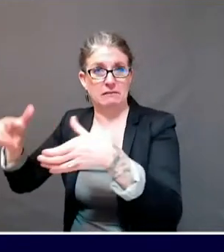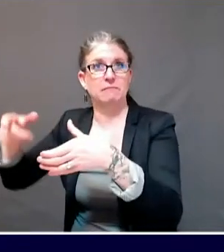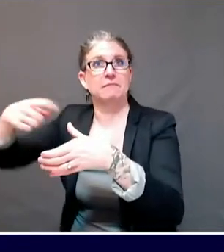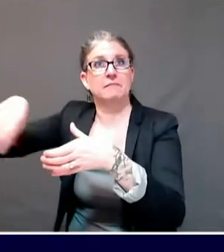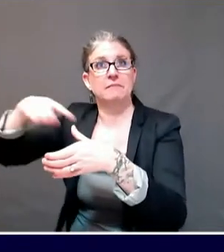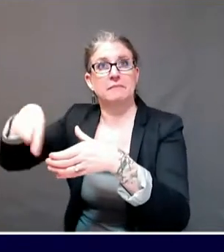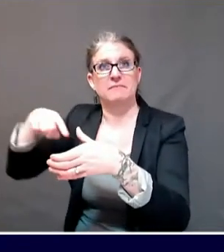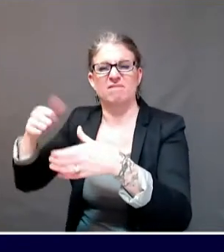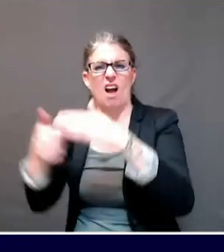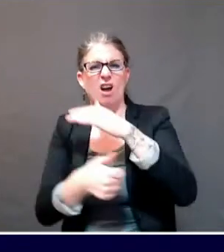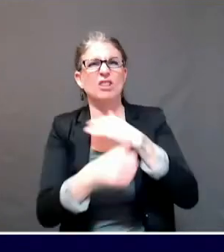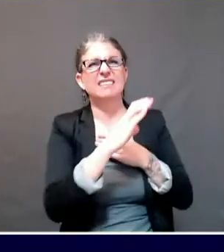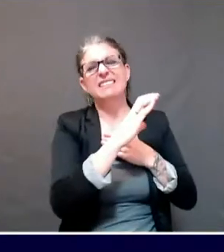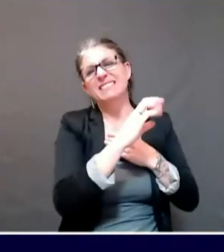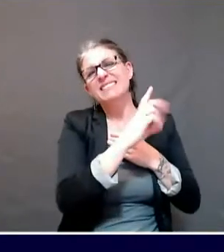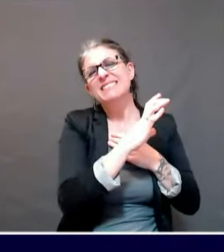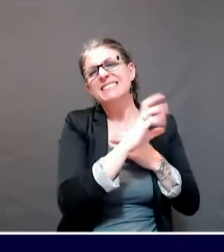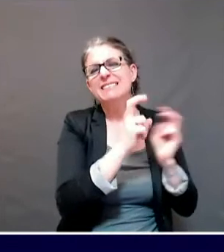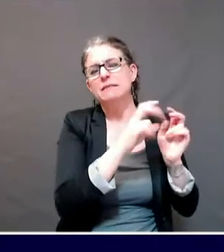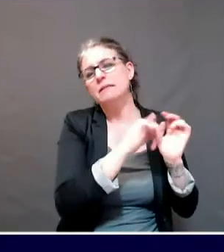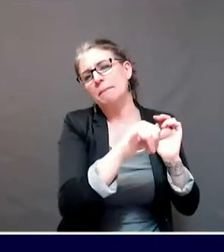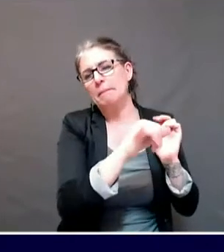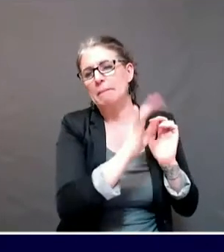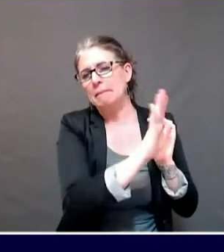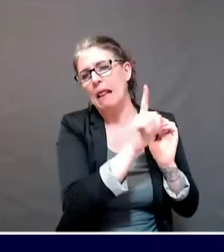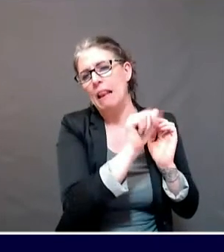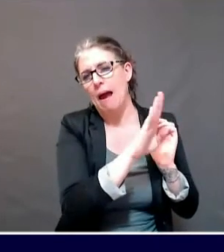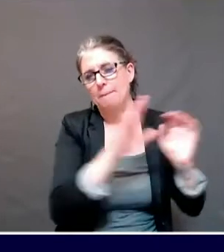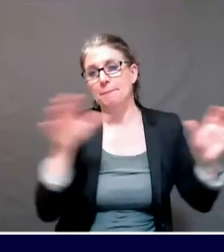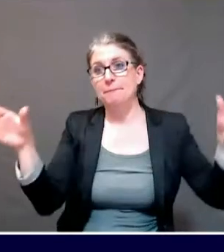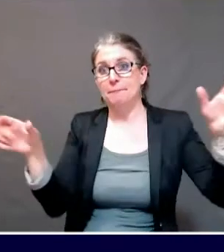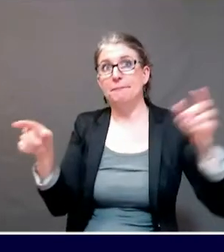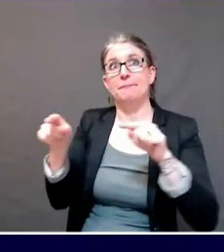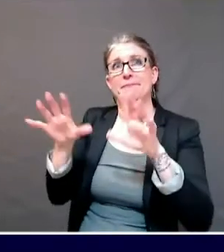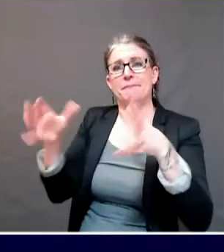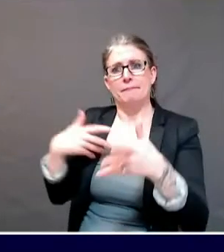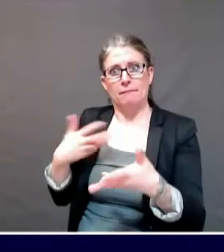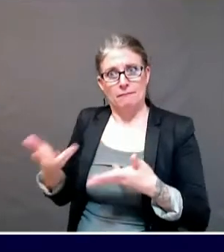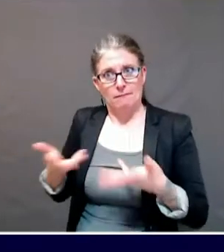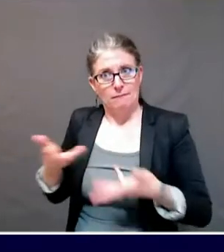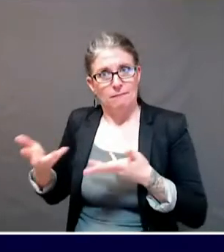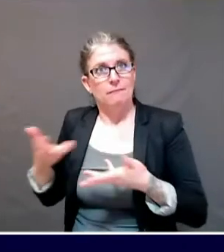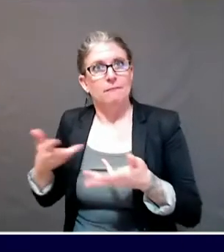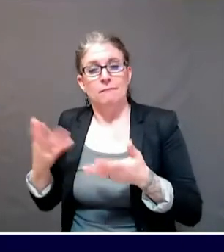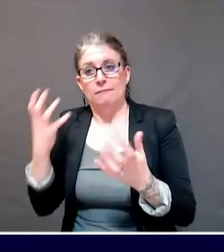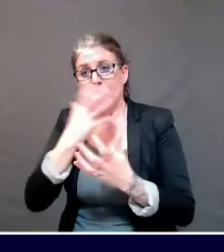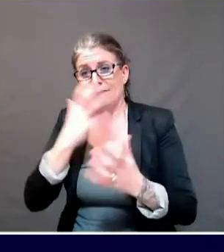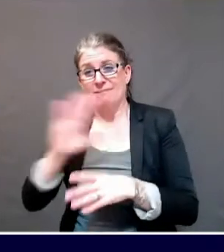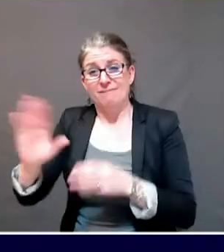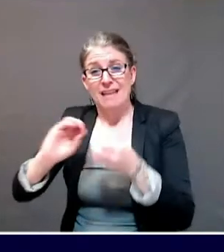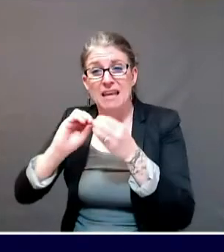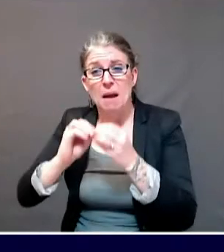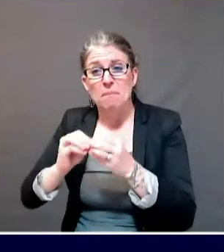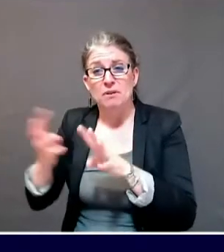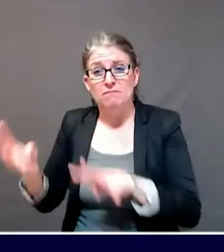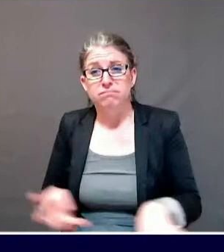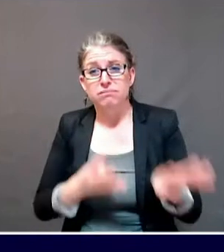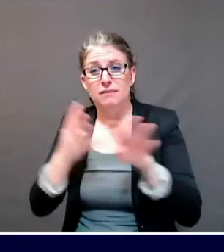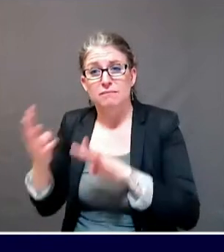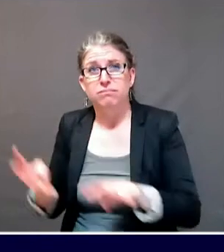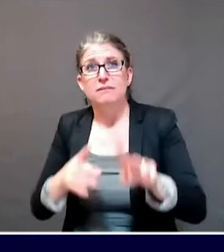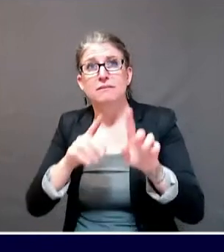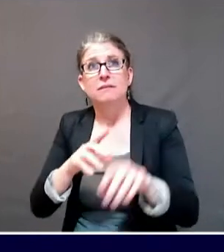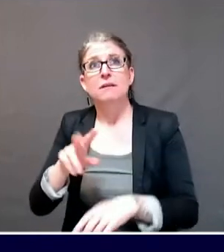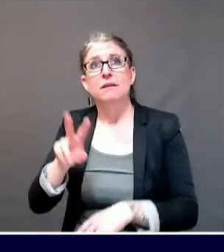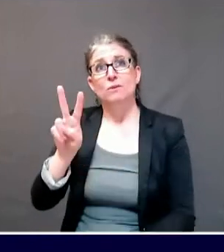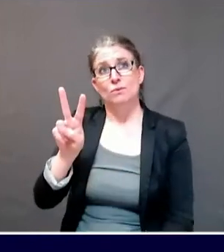a record-breaking year. That laboratory alone in 2020, starting in March, performed